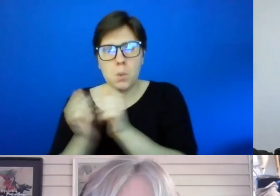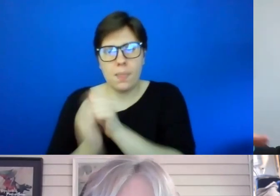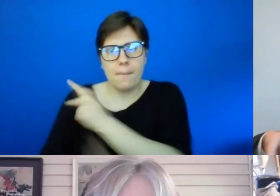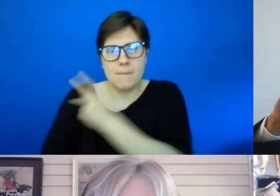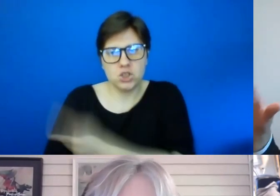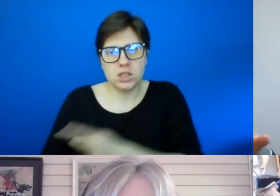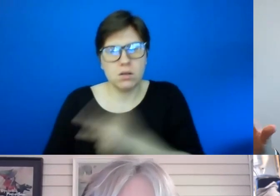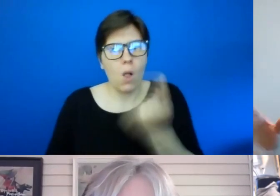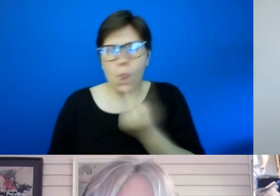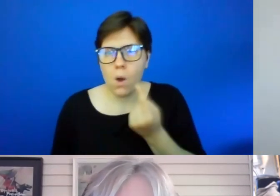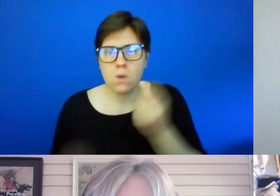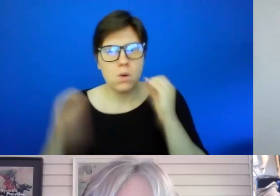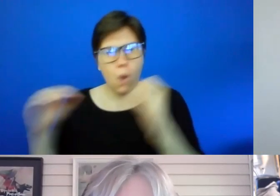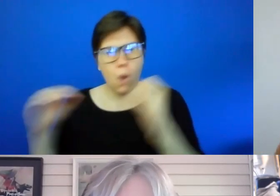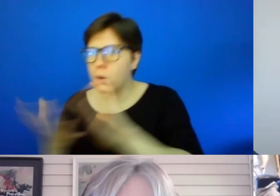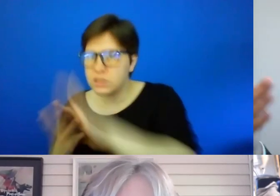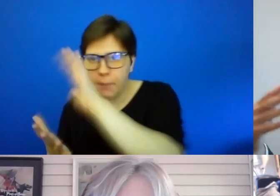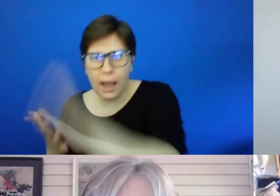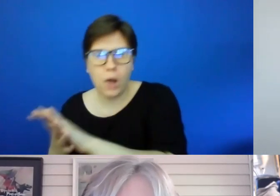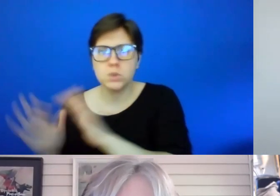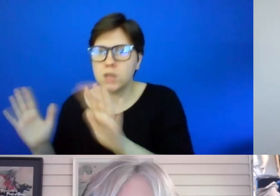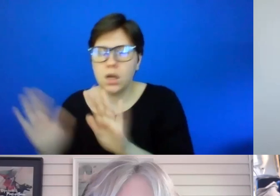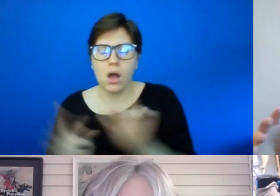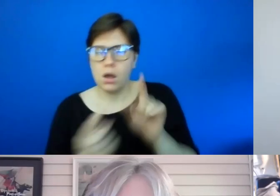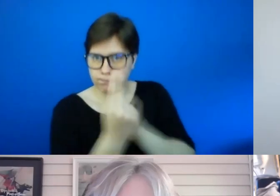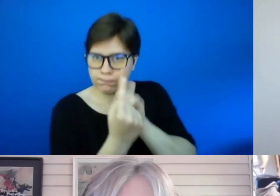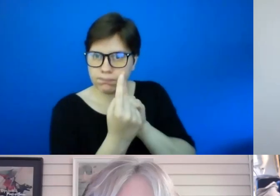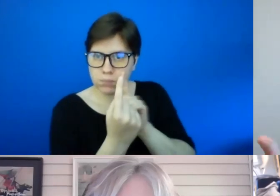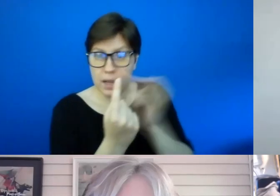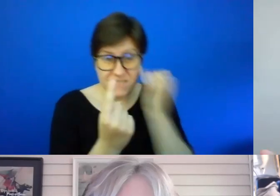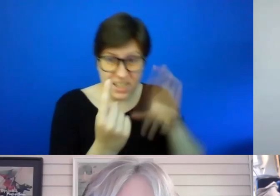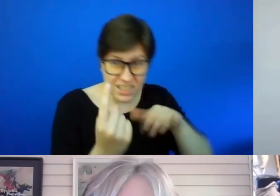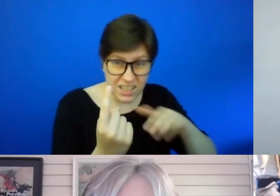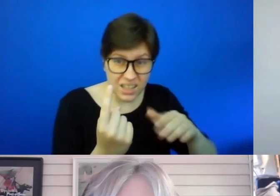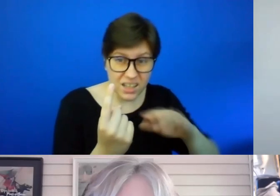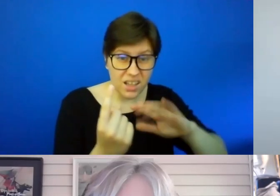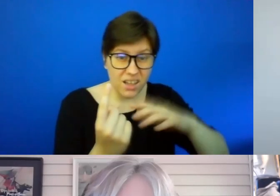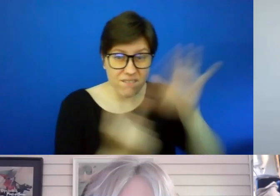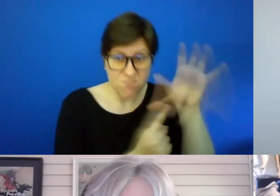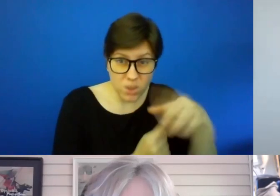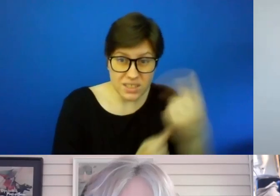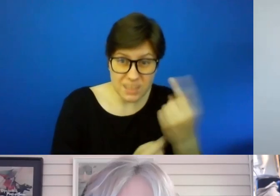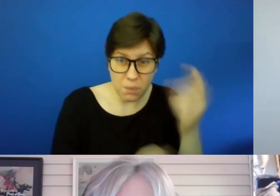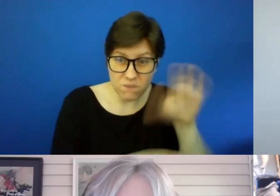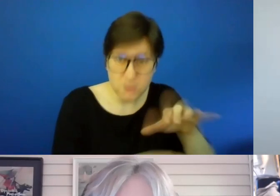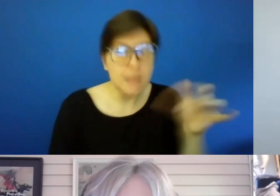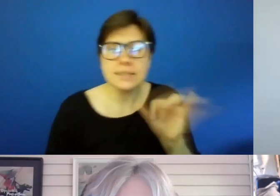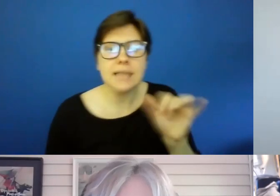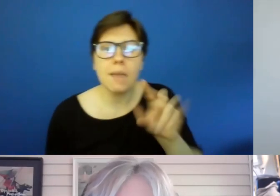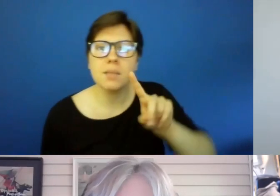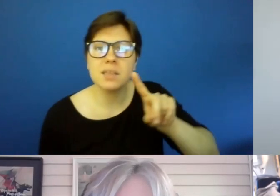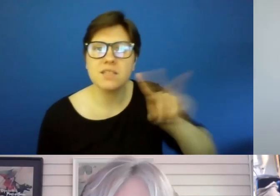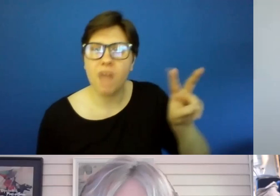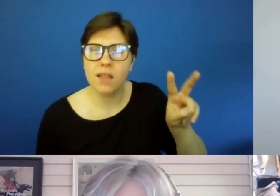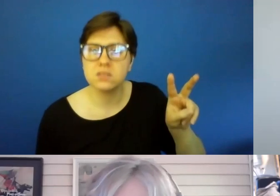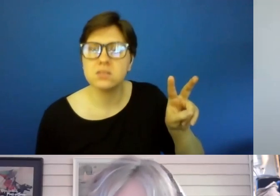the presence of the spouse, you know, to make sure that if there's some coercion or duress, you know, the same way we do with domestic violence, we talk with the